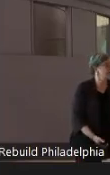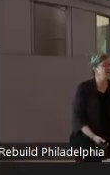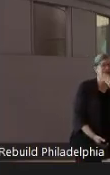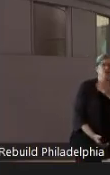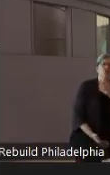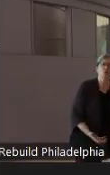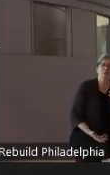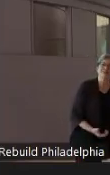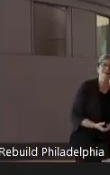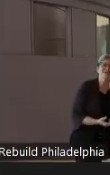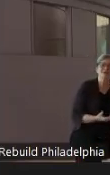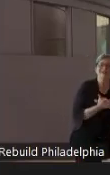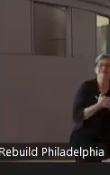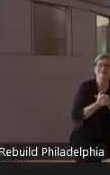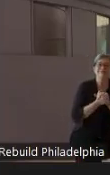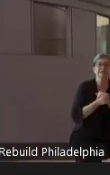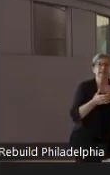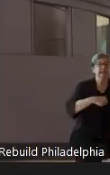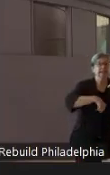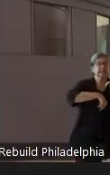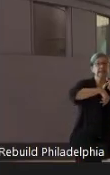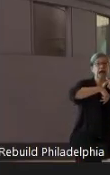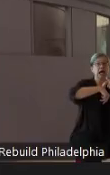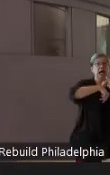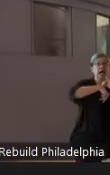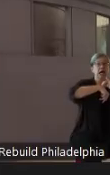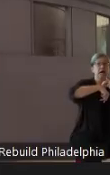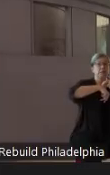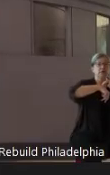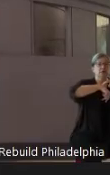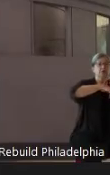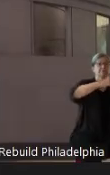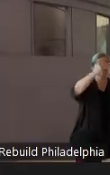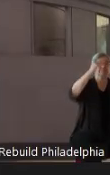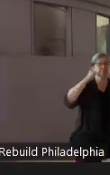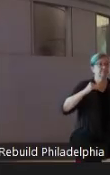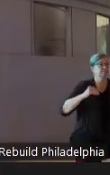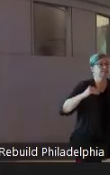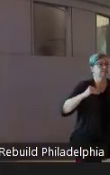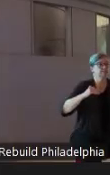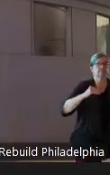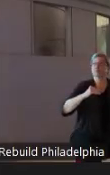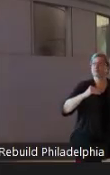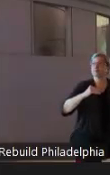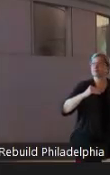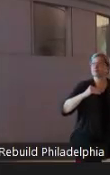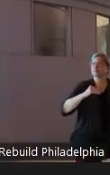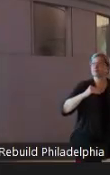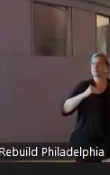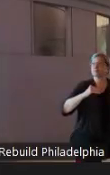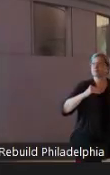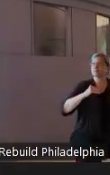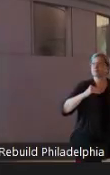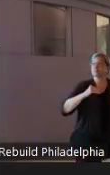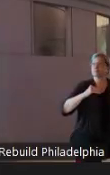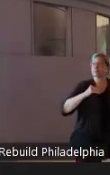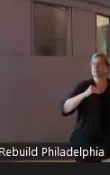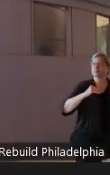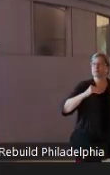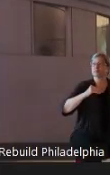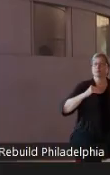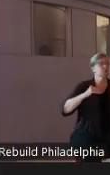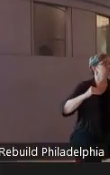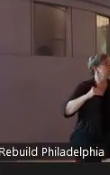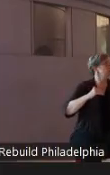Thank you so much, everyone. So it is time to move into the station. No, we're still about